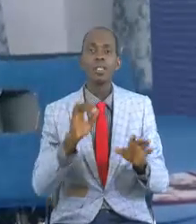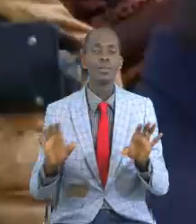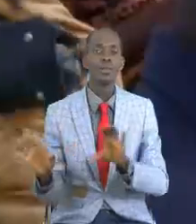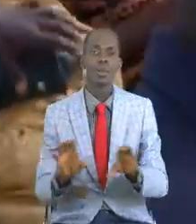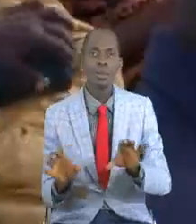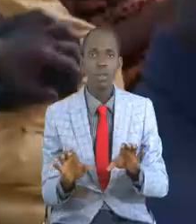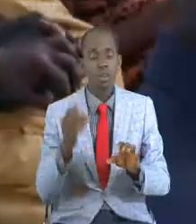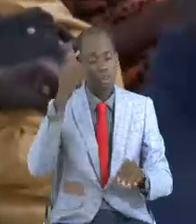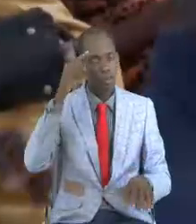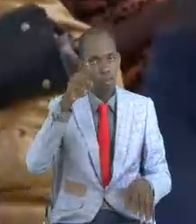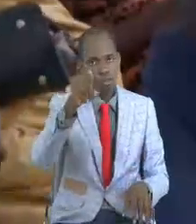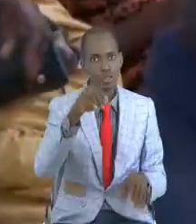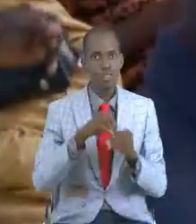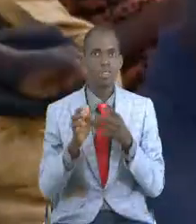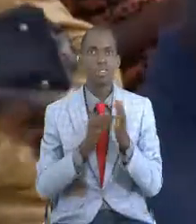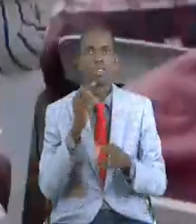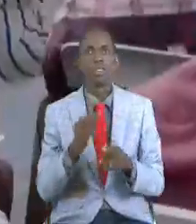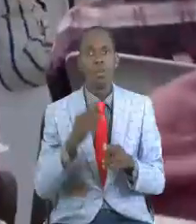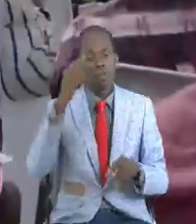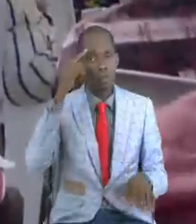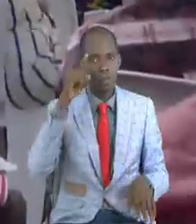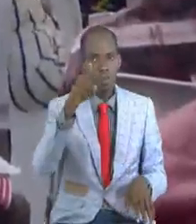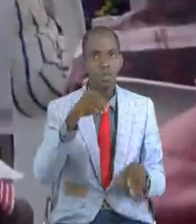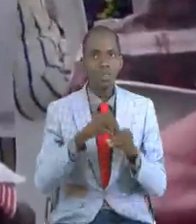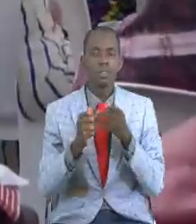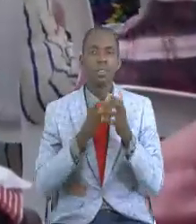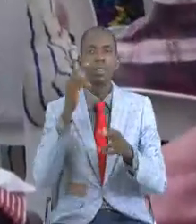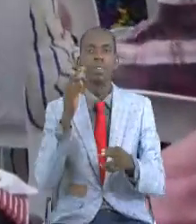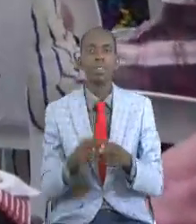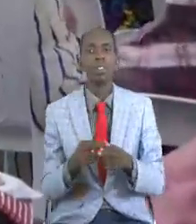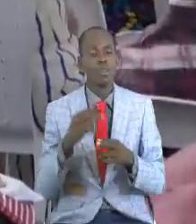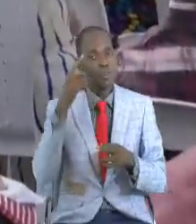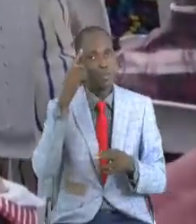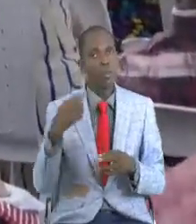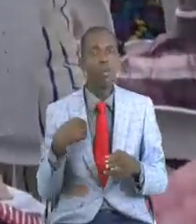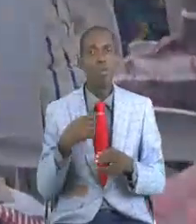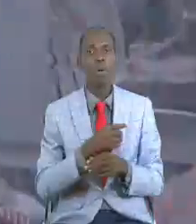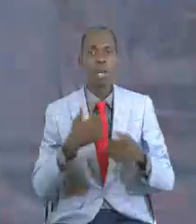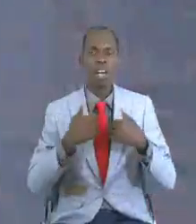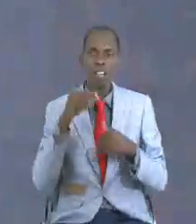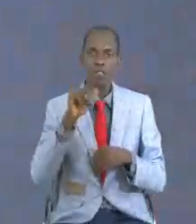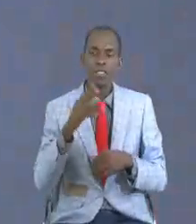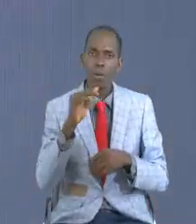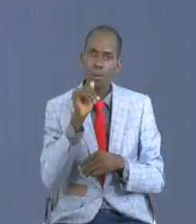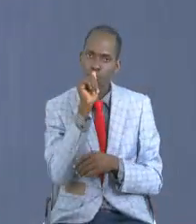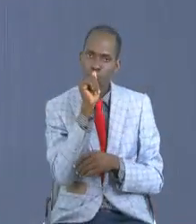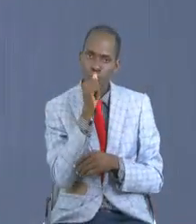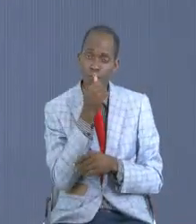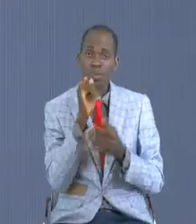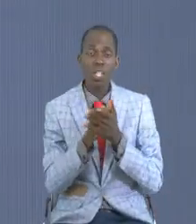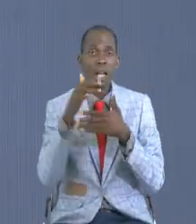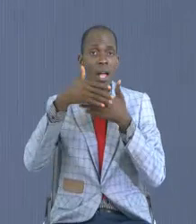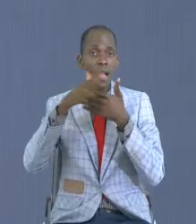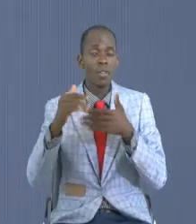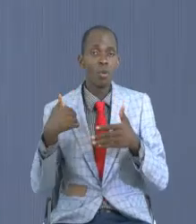you. For you. For we have need of patience, that after we have done